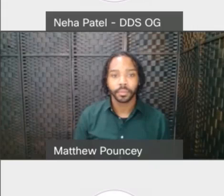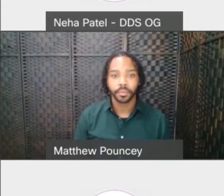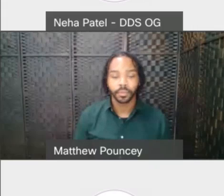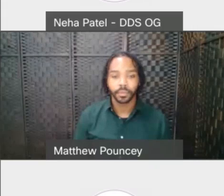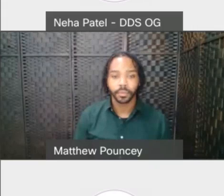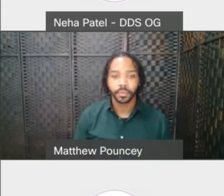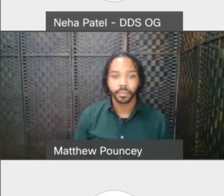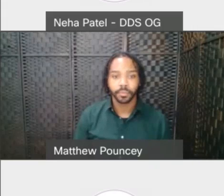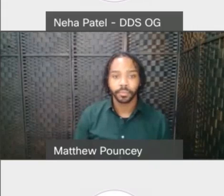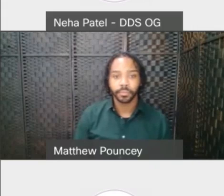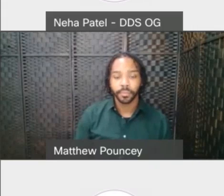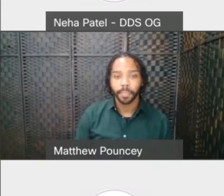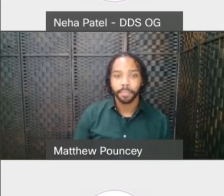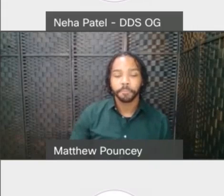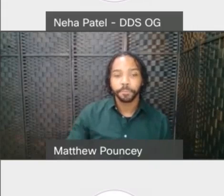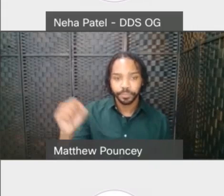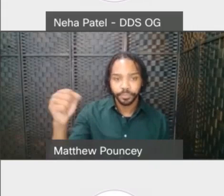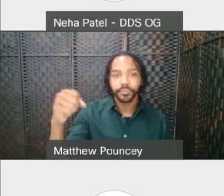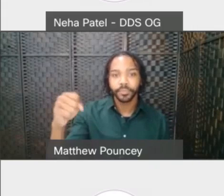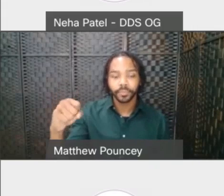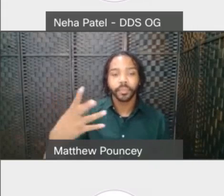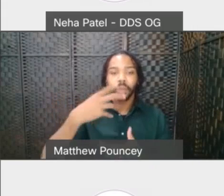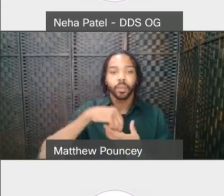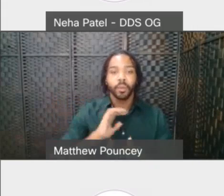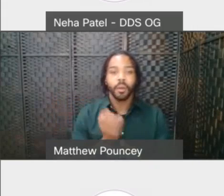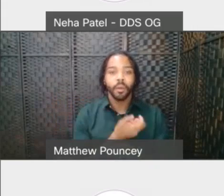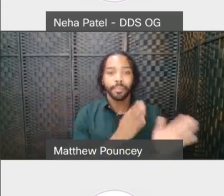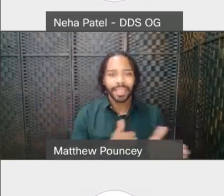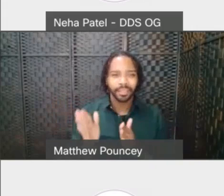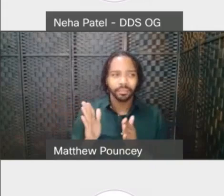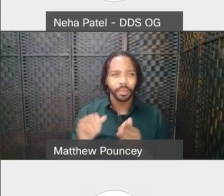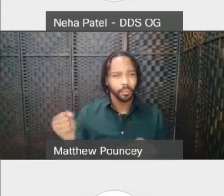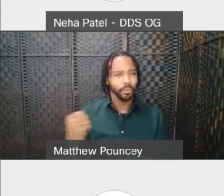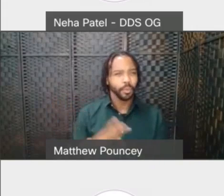we included in our plan, which was approved 2 or 3 weeks ago at this point,